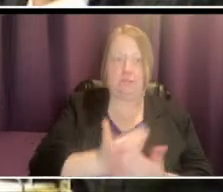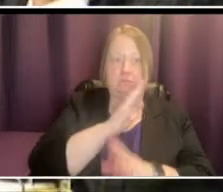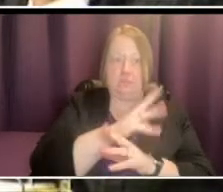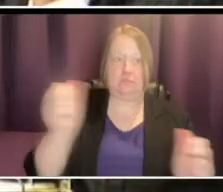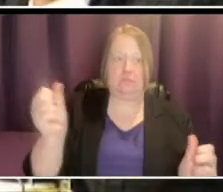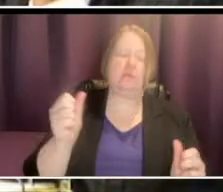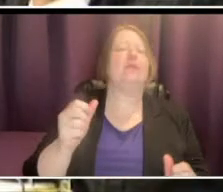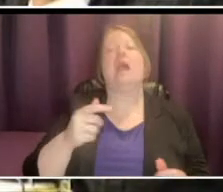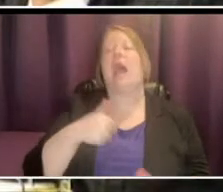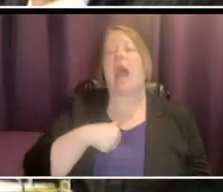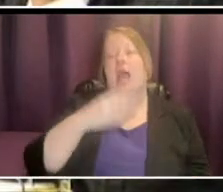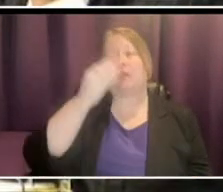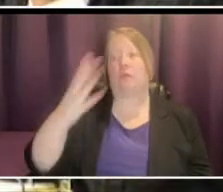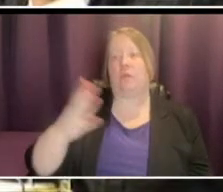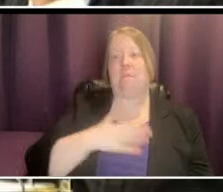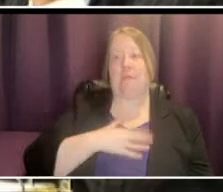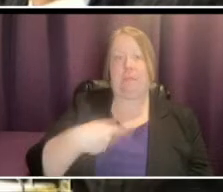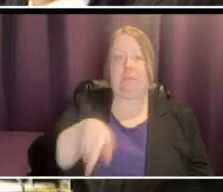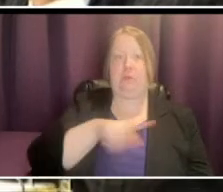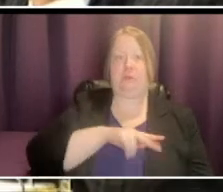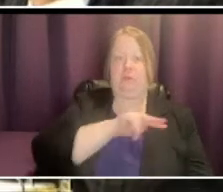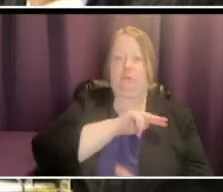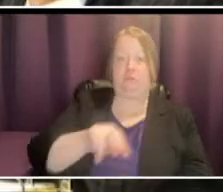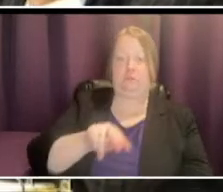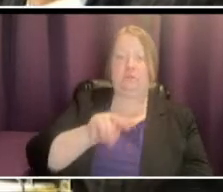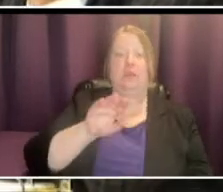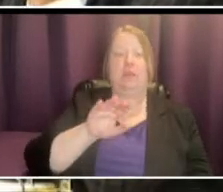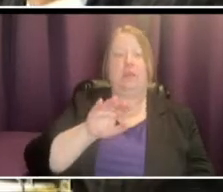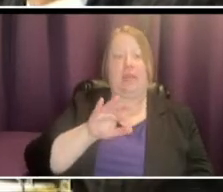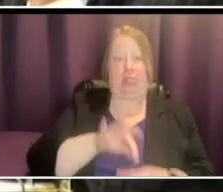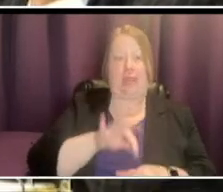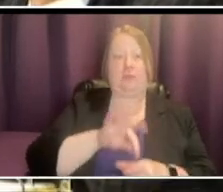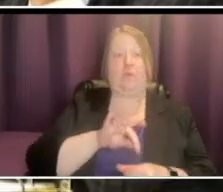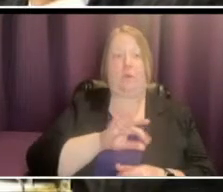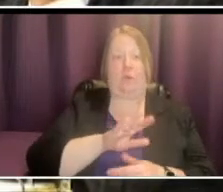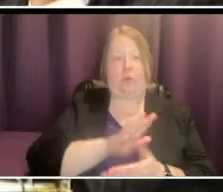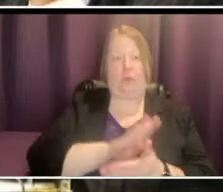viewpoint was that the Electoral College had met, which is the